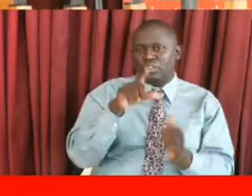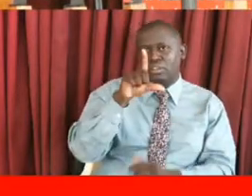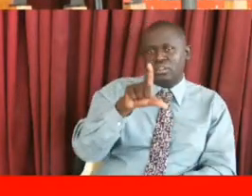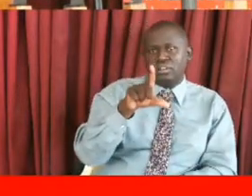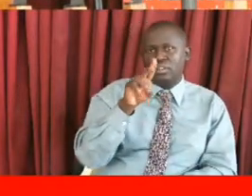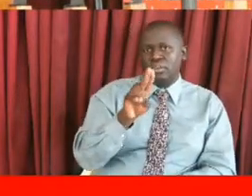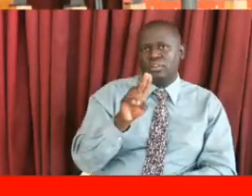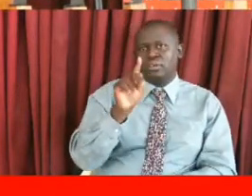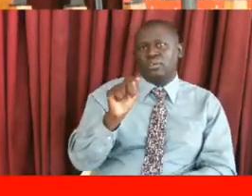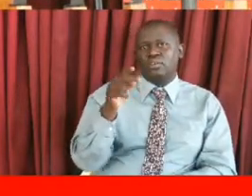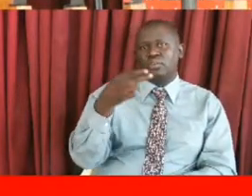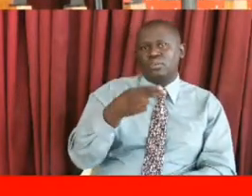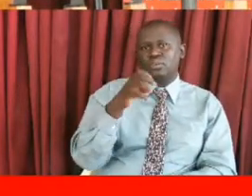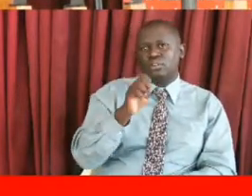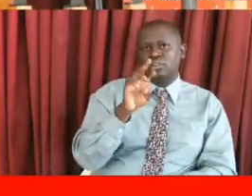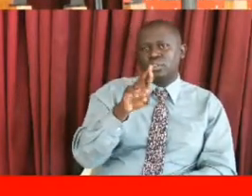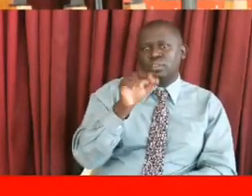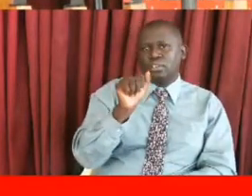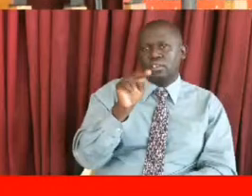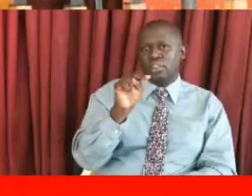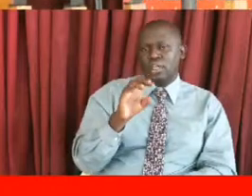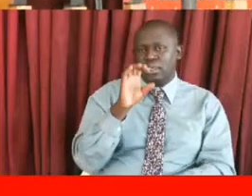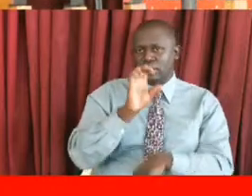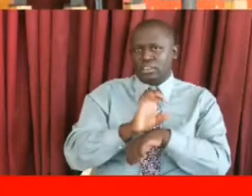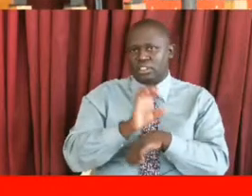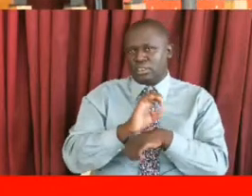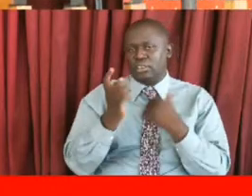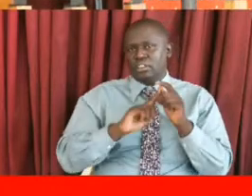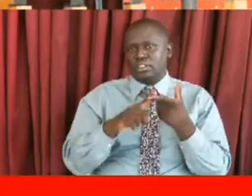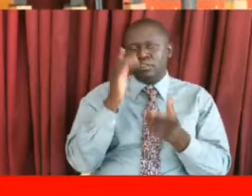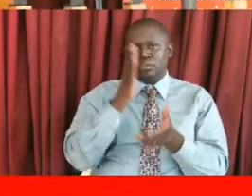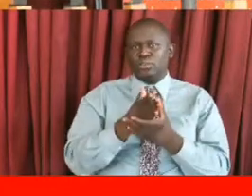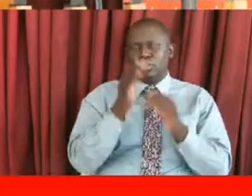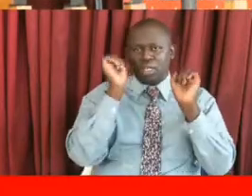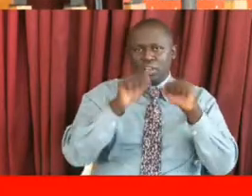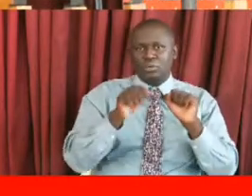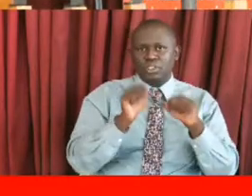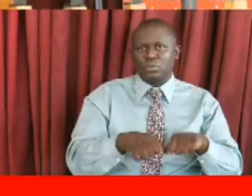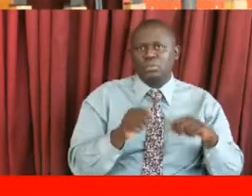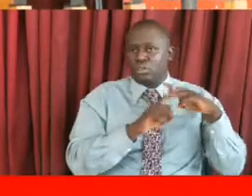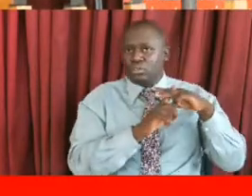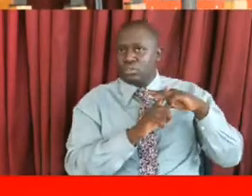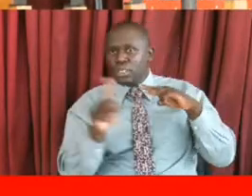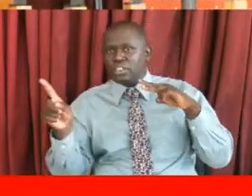away took me they put me in I was able to